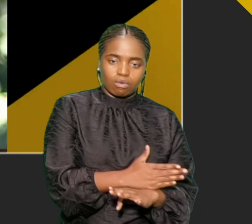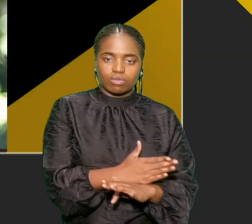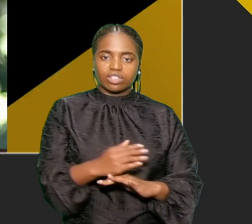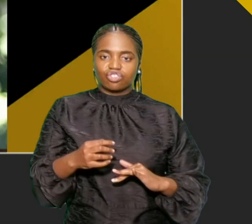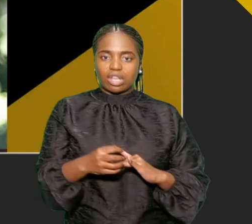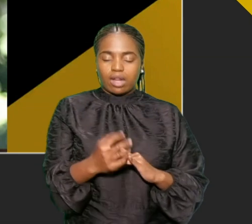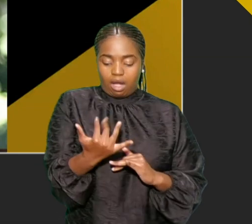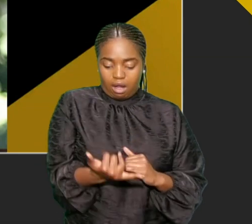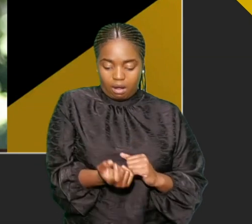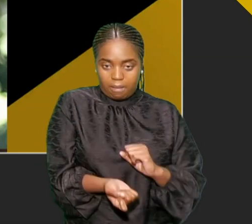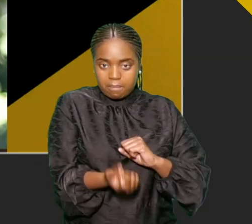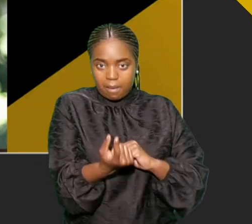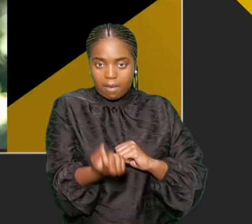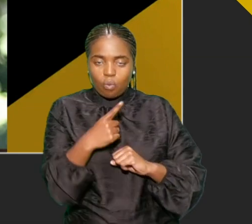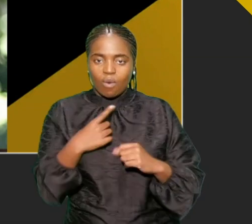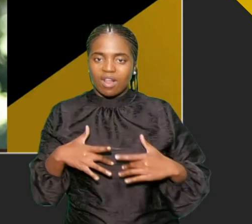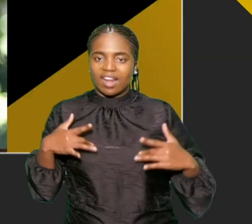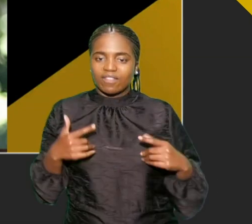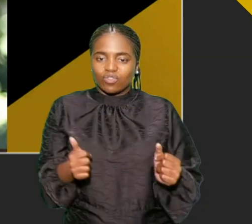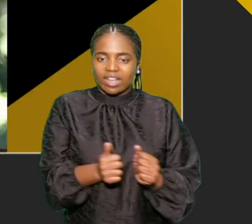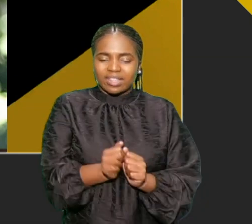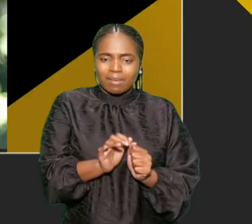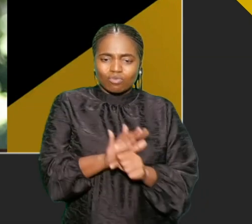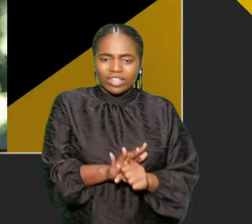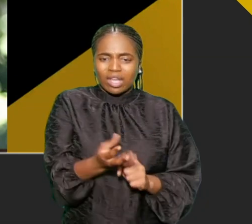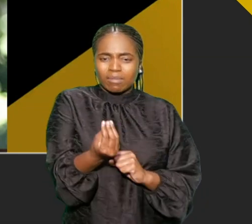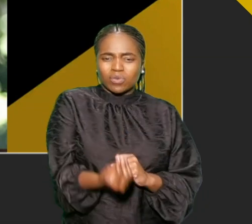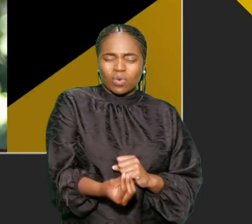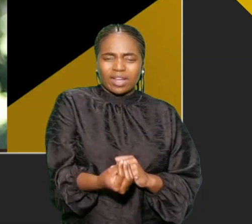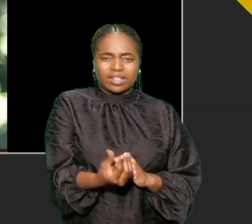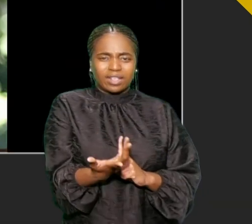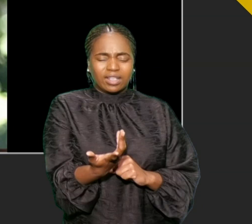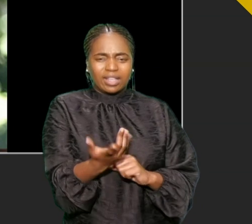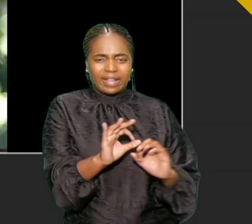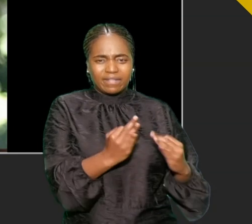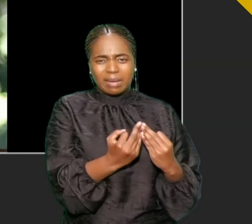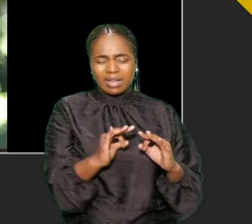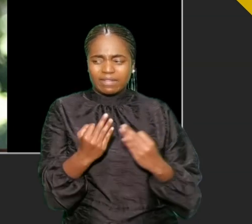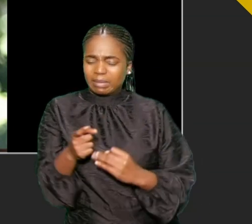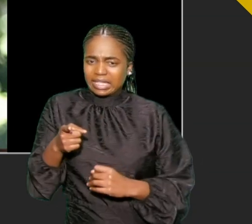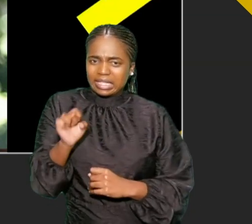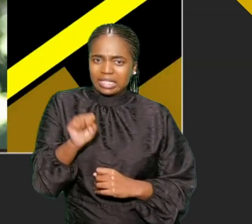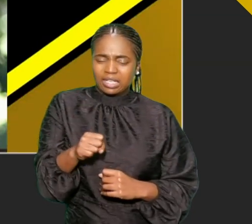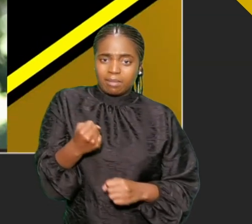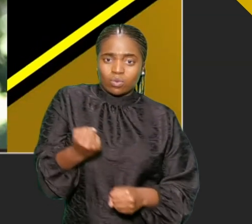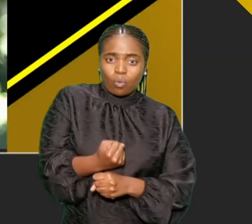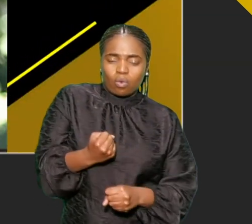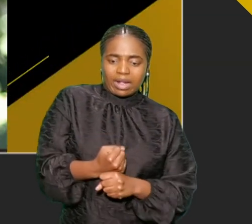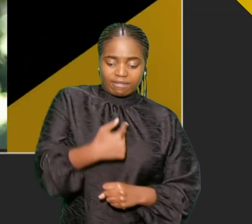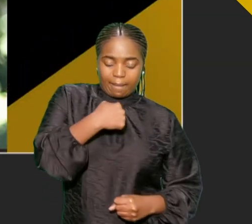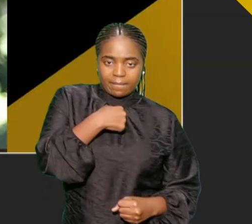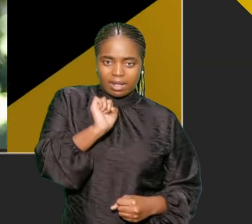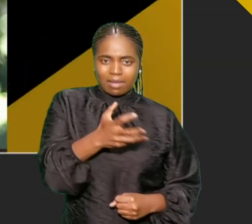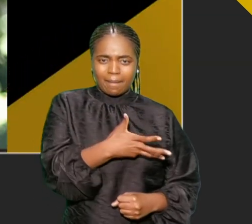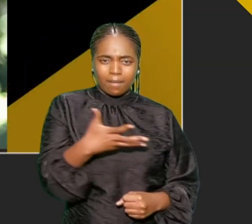all there, obviously, now because there's shalandawonye, kune pressure yengani, kune pressure kukukukai to provide, kune pressure kumina to